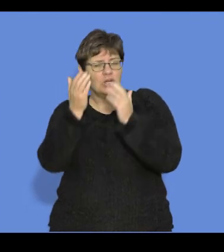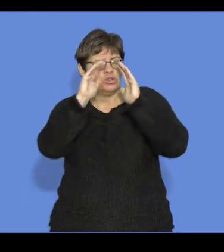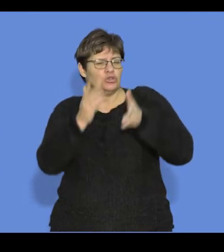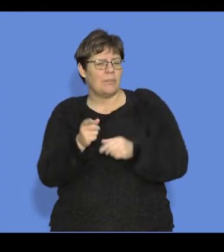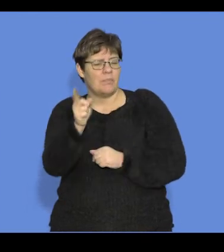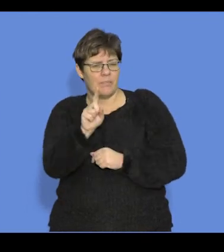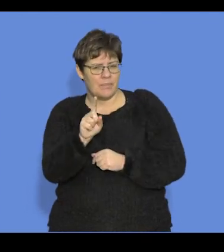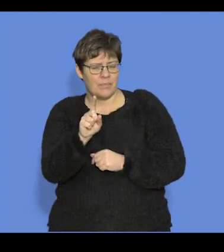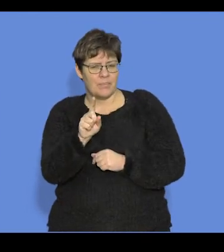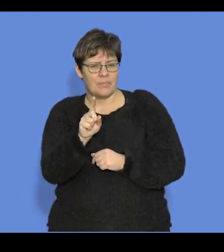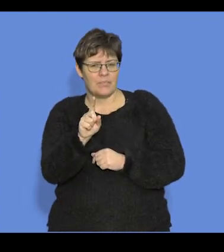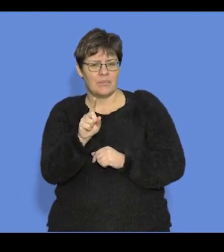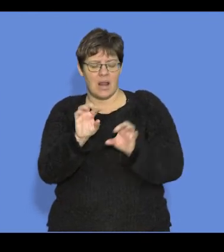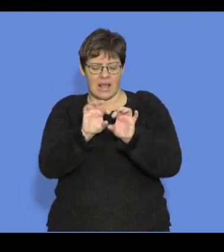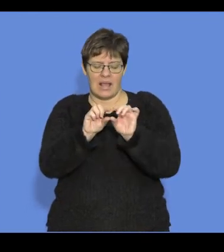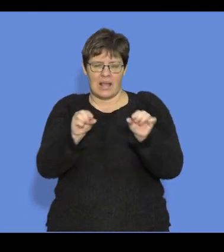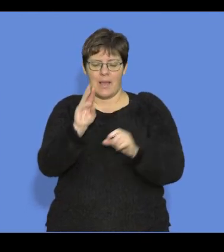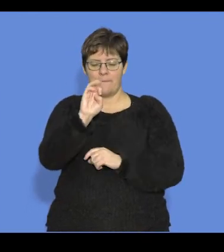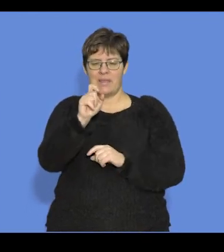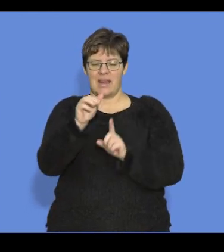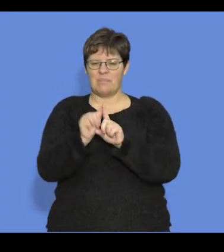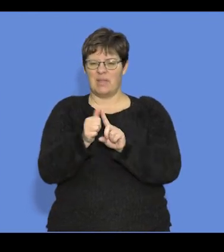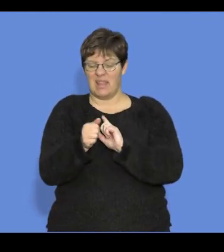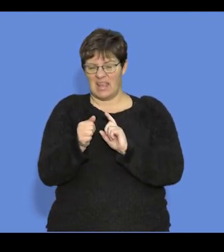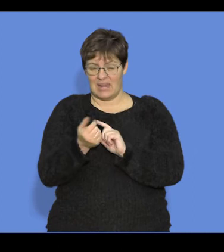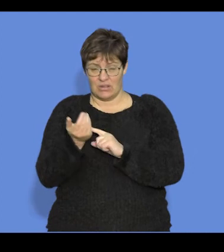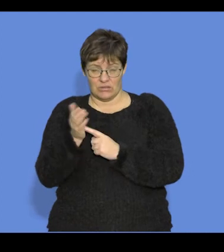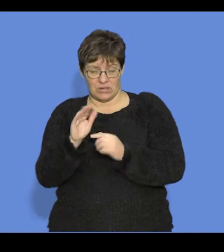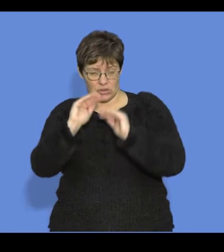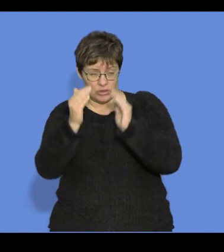are bean-shaped. These cells are